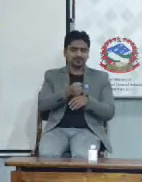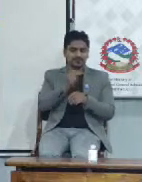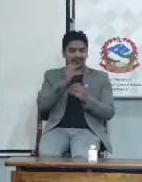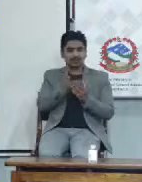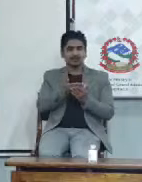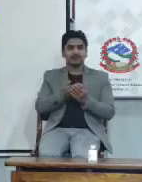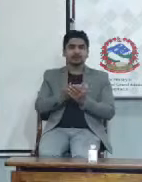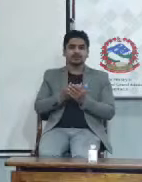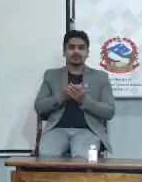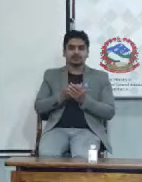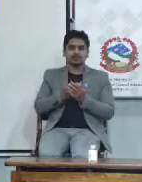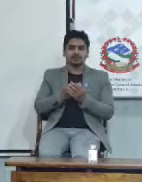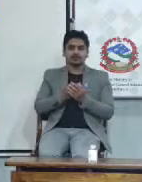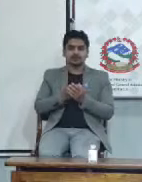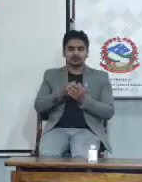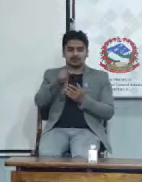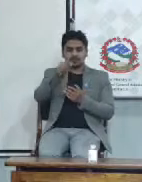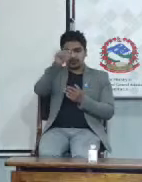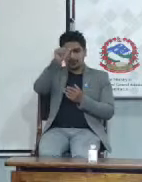sentence.